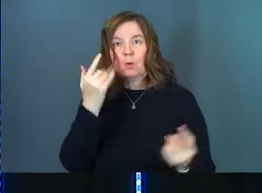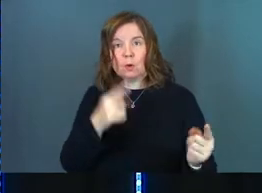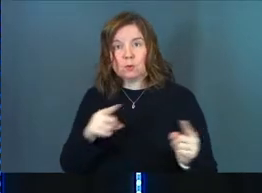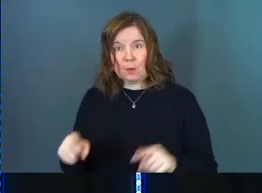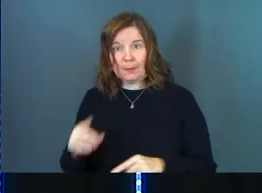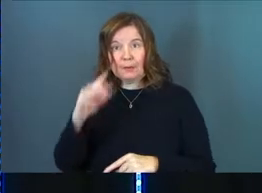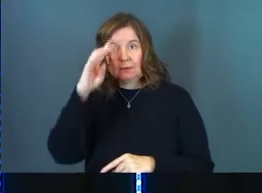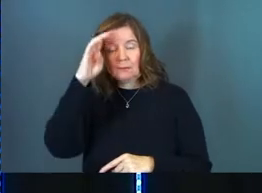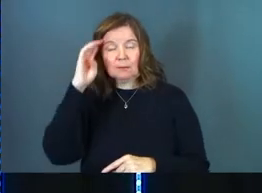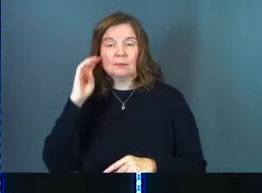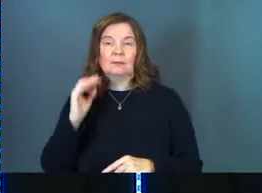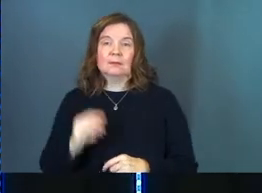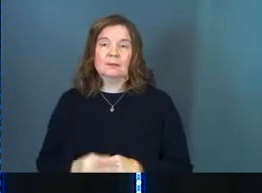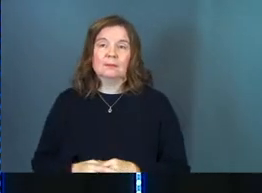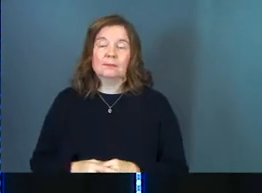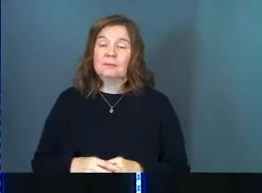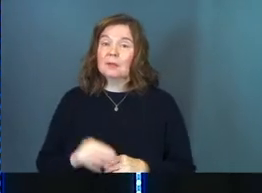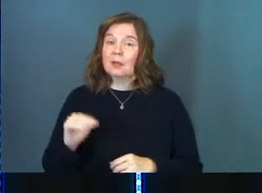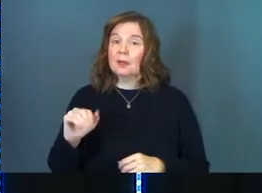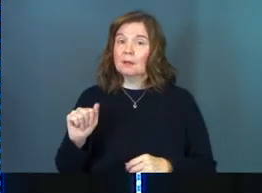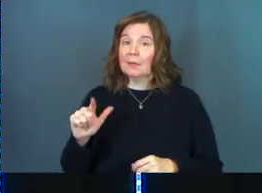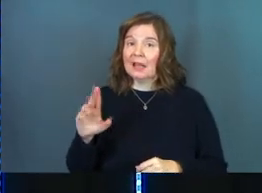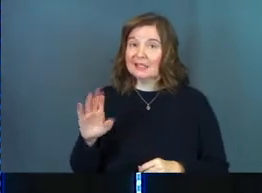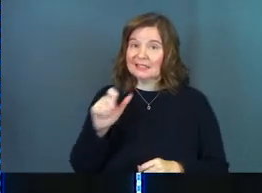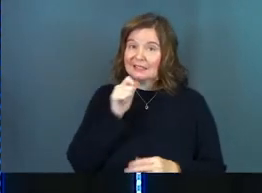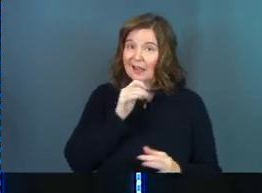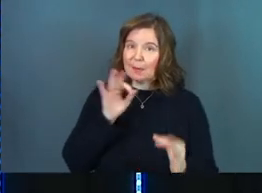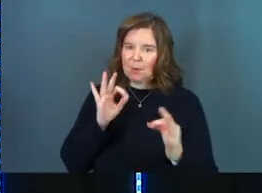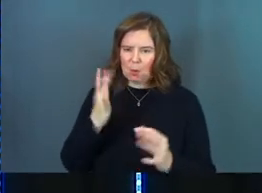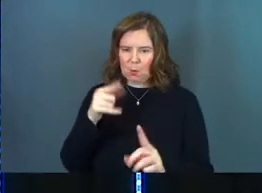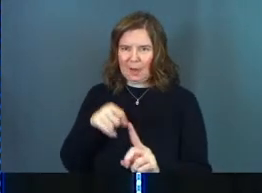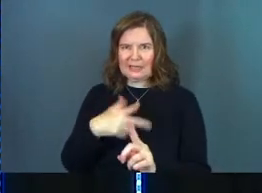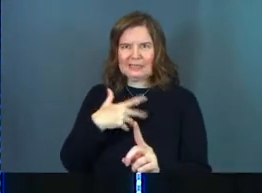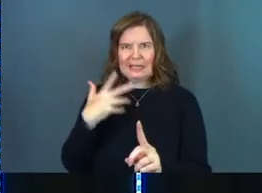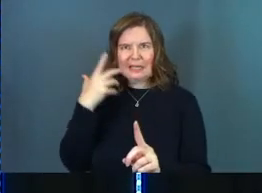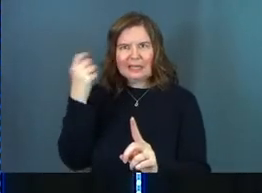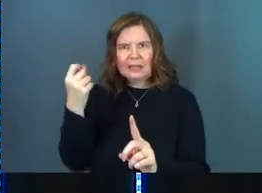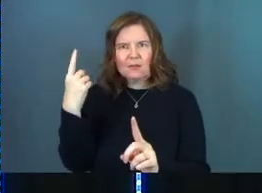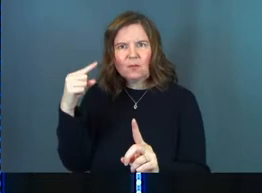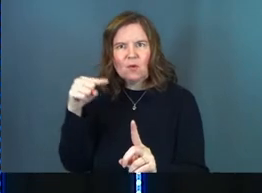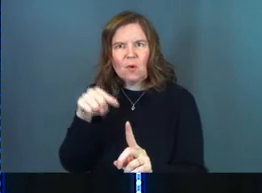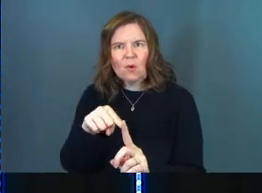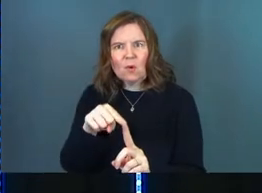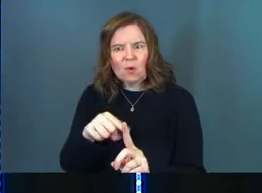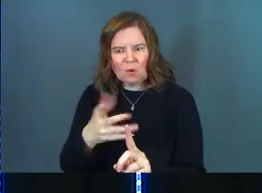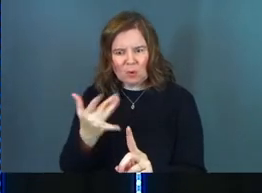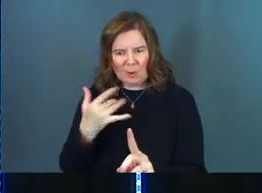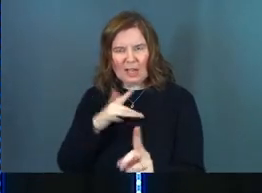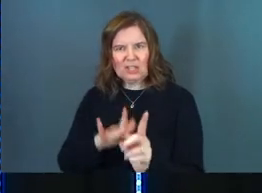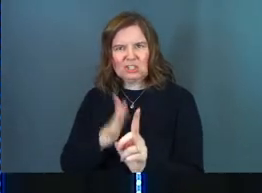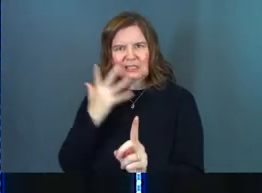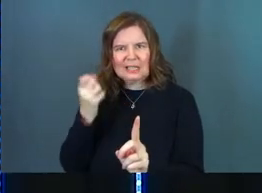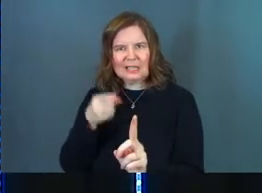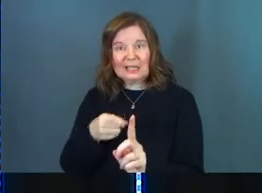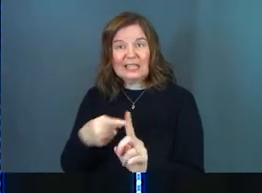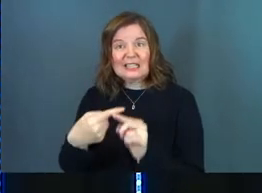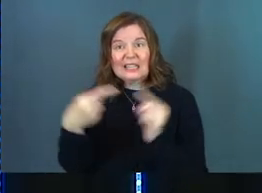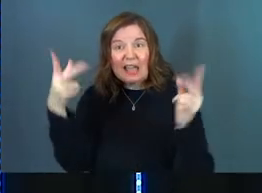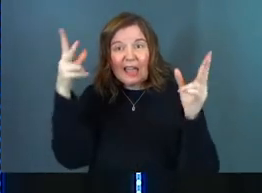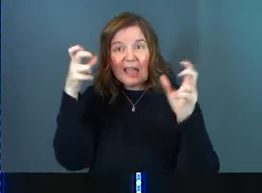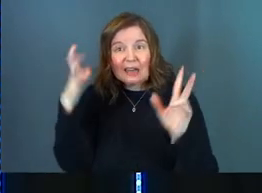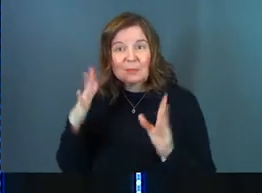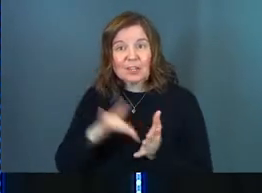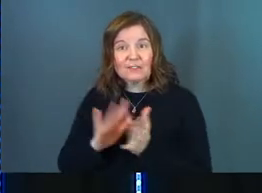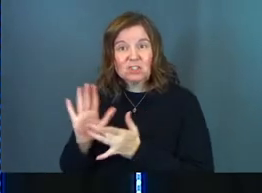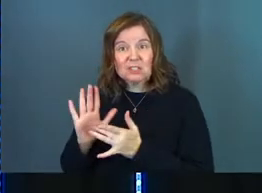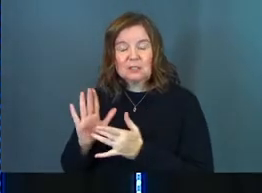was going down. So Malchus is no angel. Why does Malchus get a healing? Malchus is the enemy